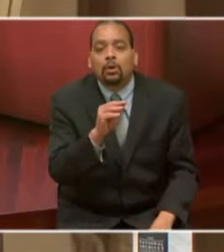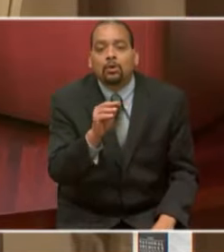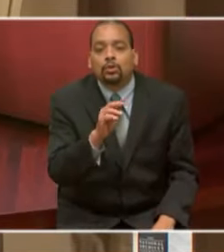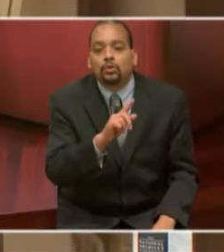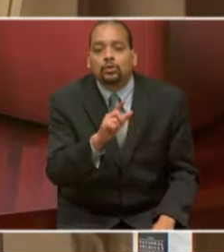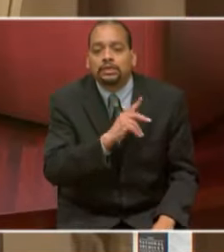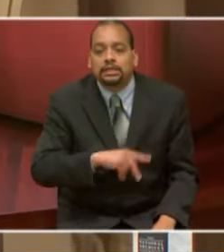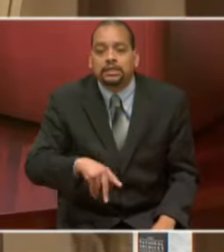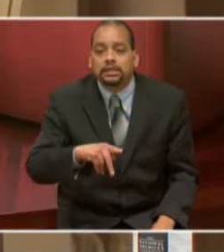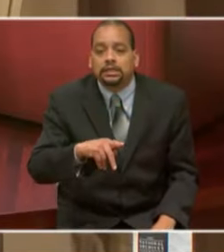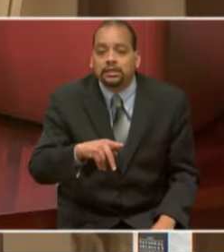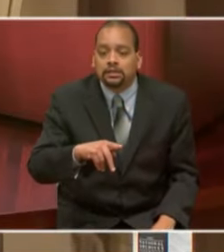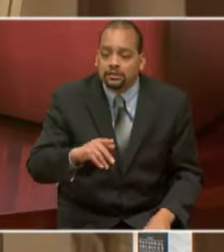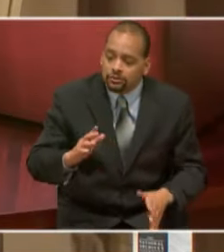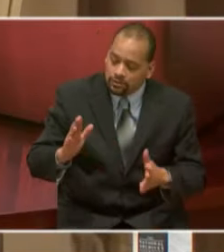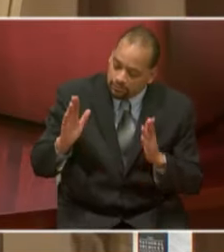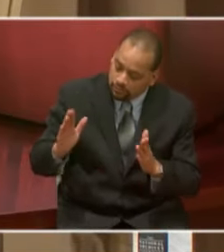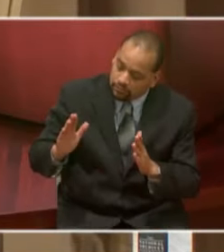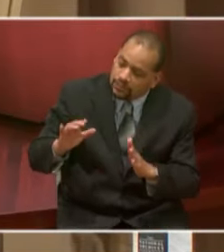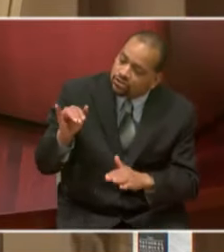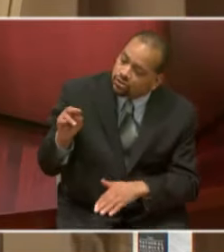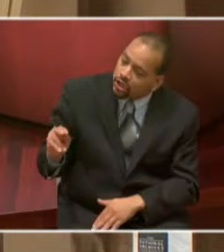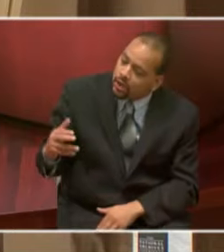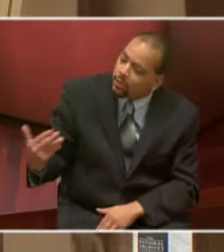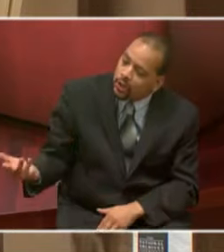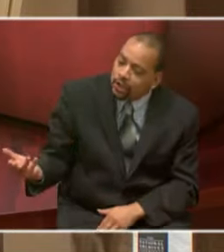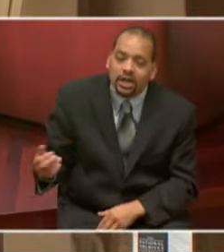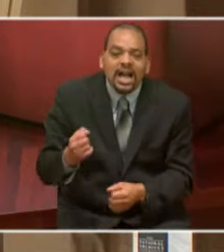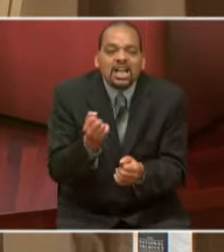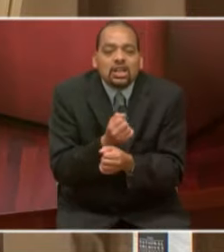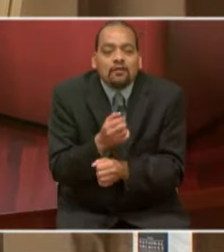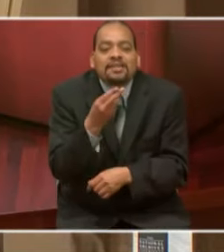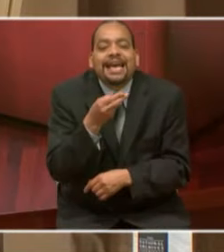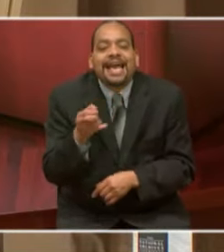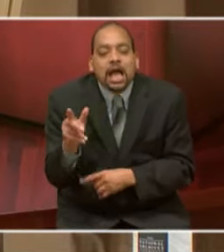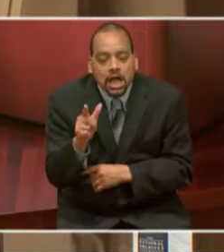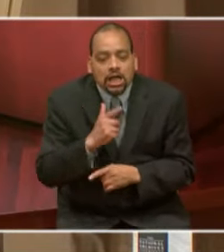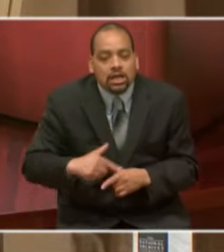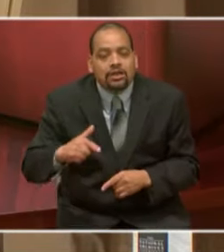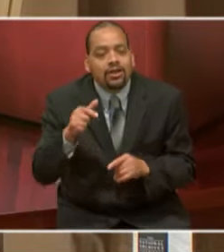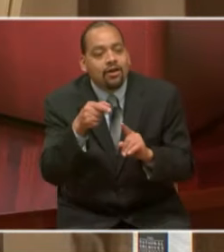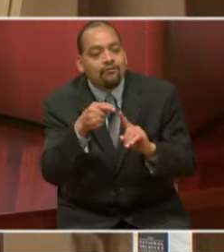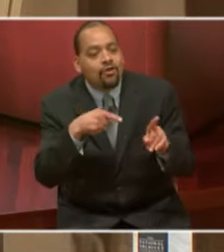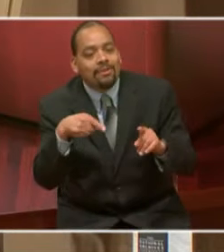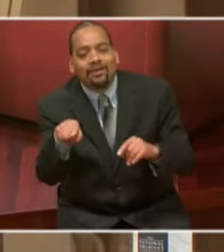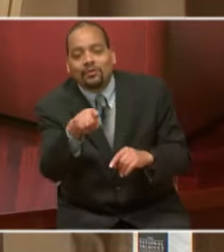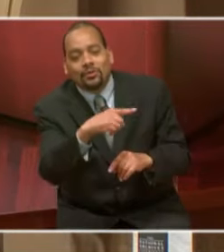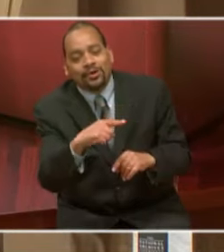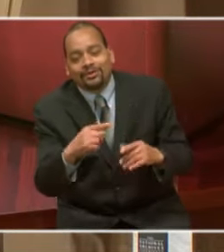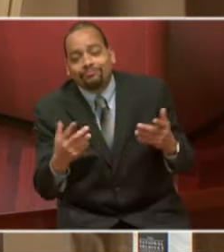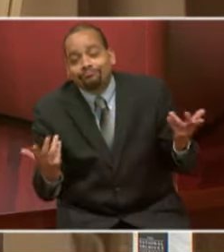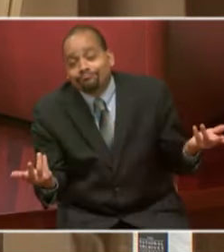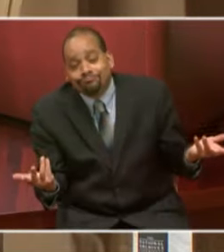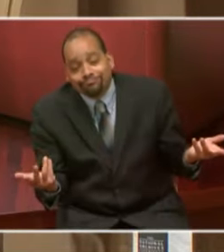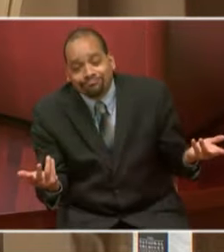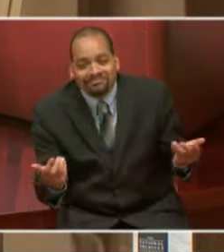living by the way of peace, love, and nonviolence, then I would be that person. The philosophy